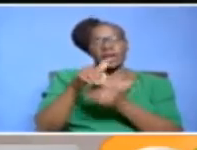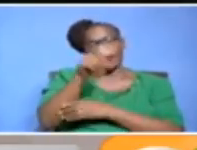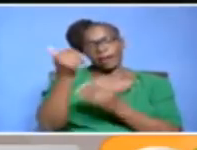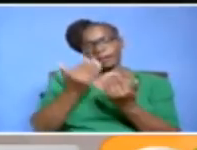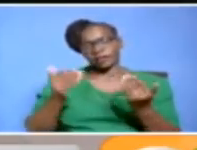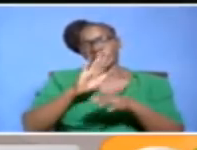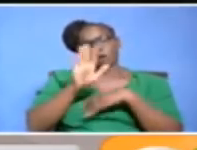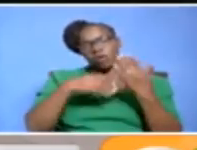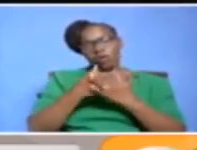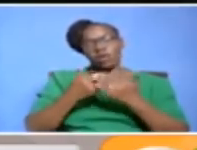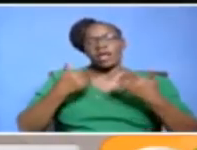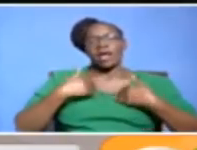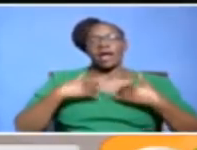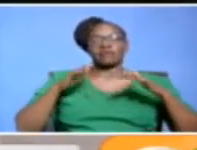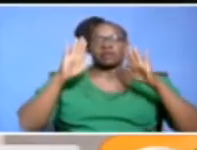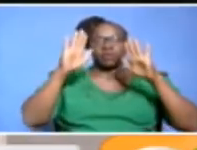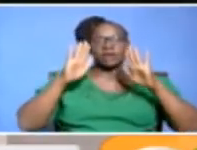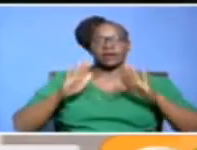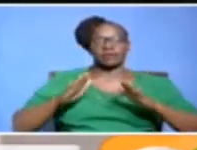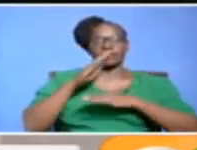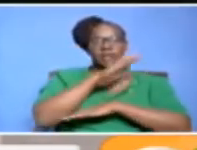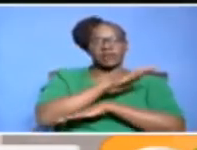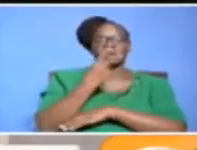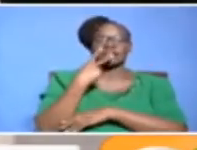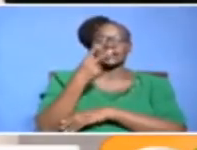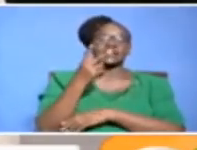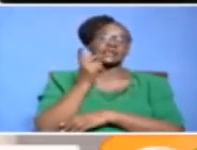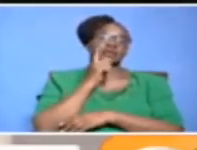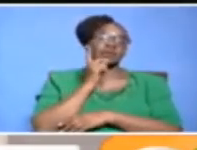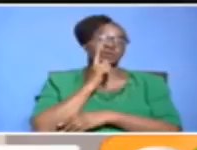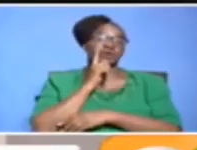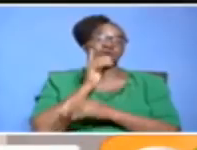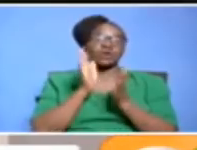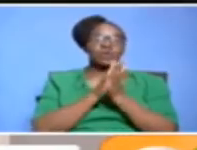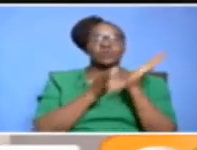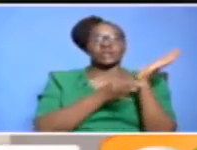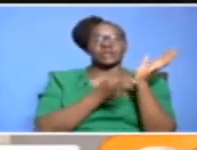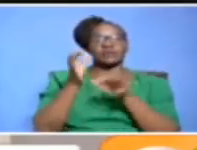conversation. Have a wonderful evening. I'll see you again tomorrow with Jeff Koinange. Good night.